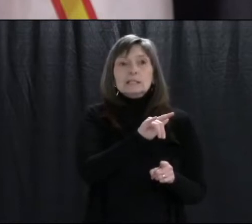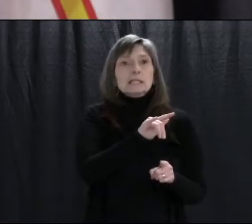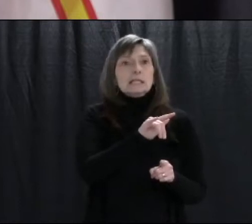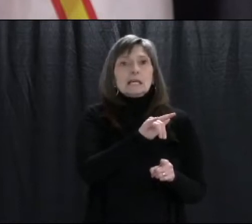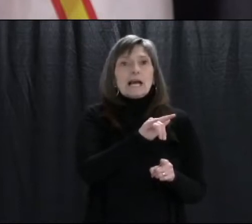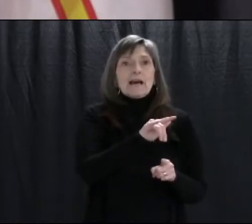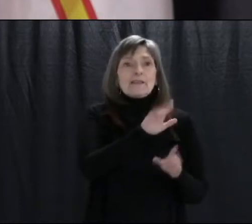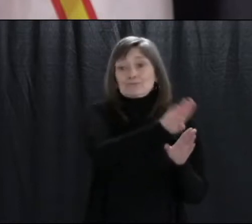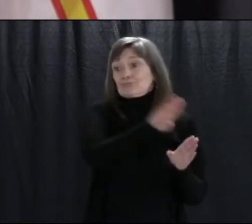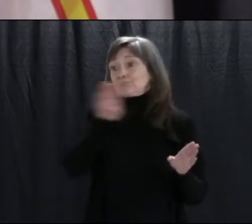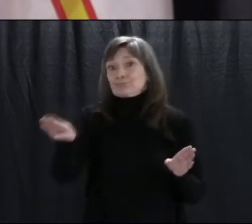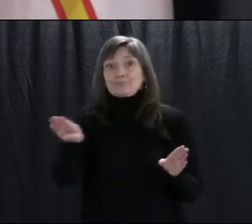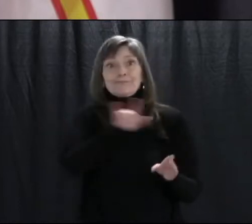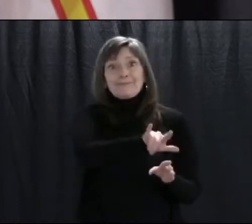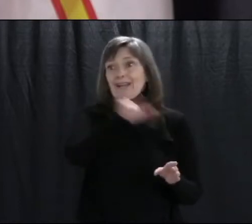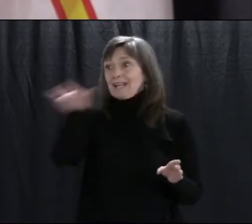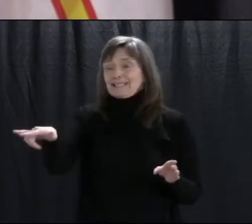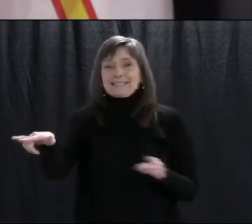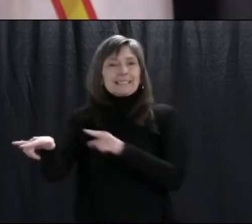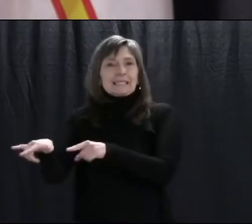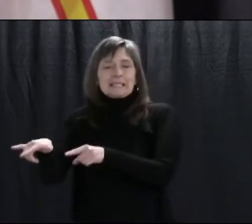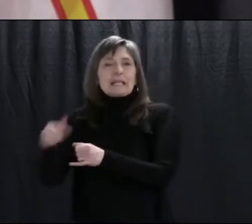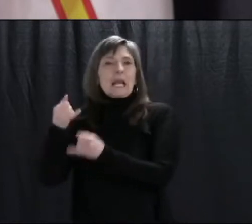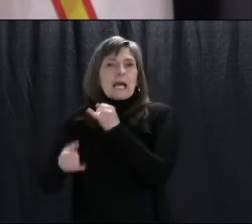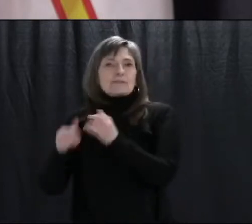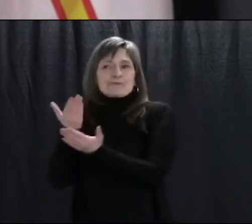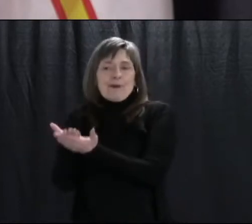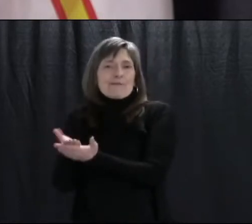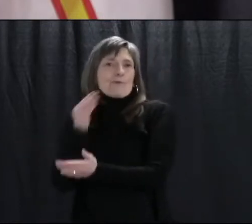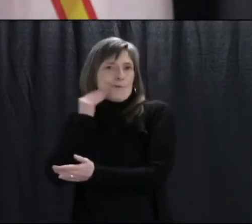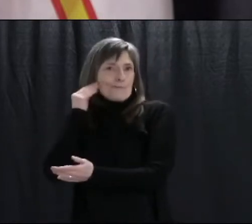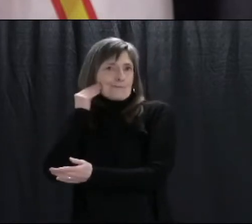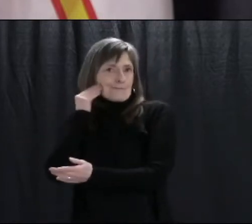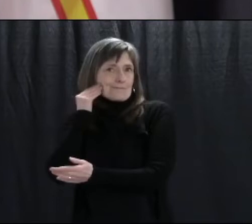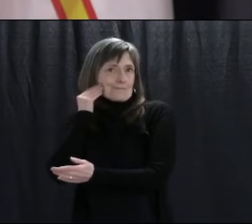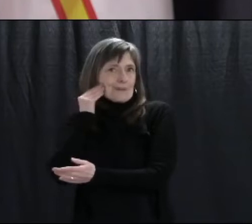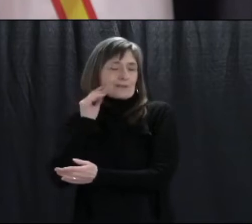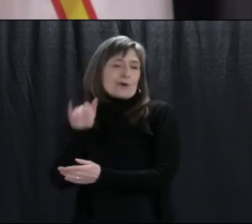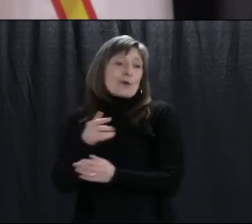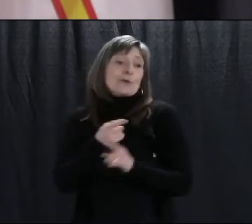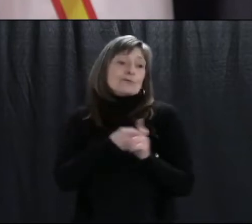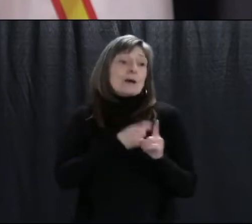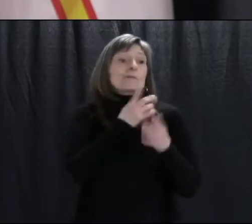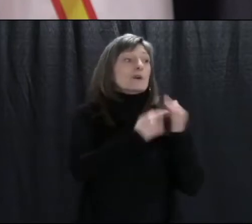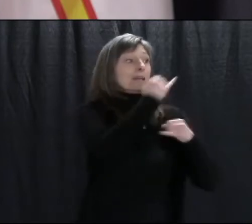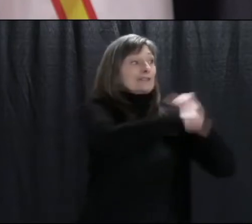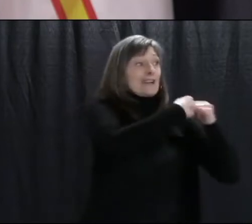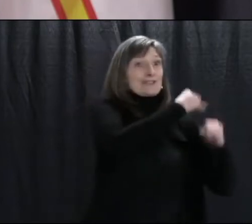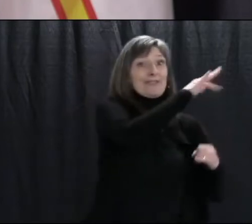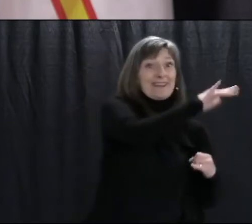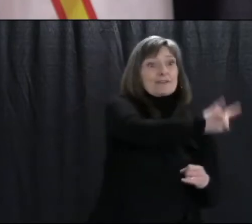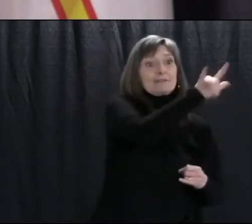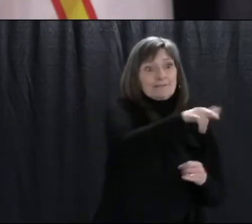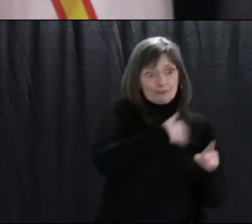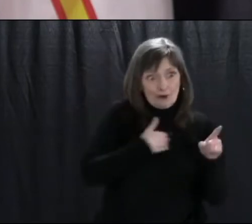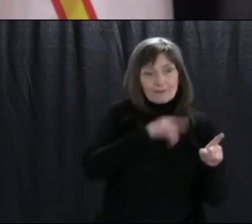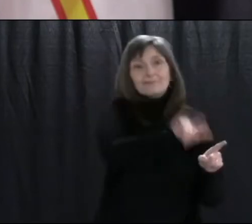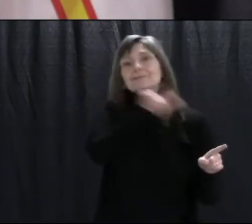to Newfoundland and Labrador because this was their final destination. This was their home. These are people that were coming home from international travel.